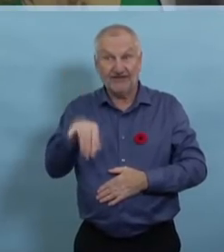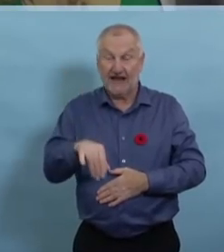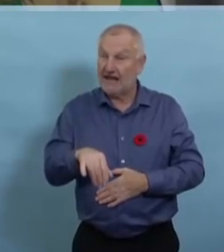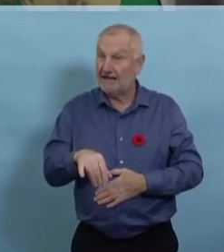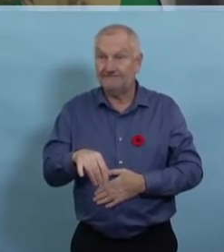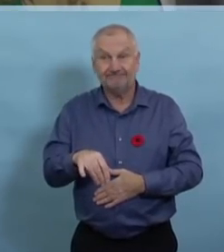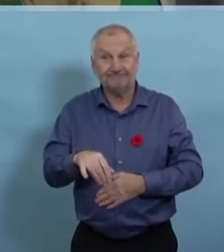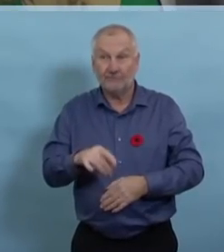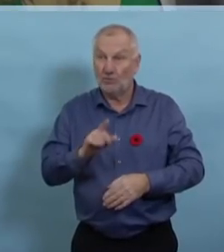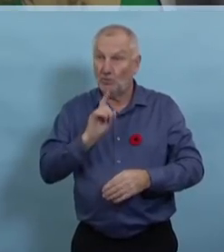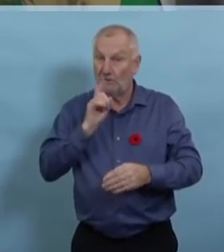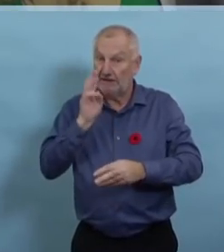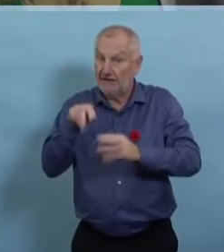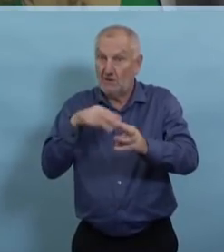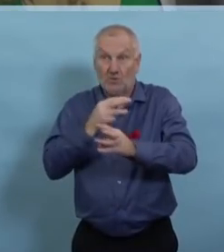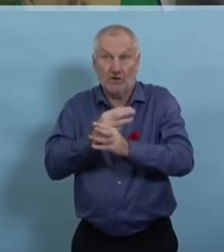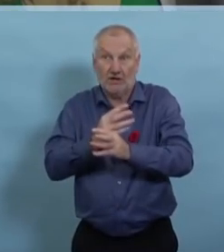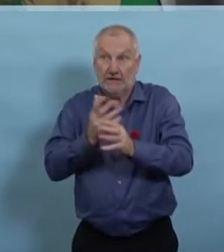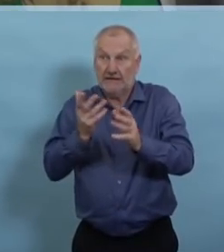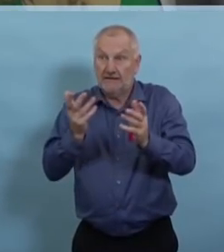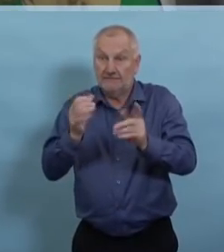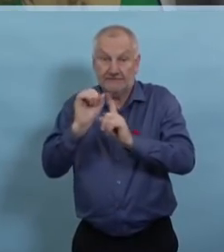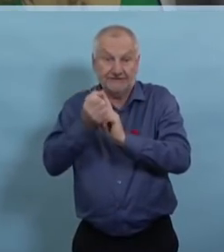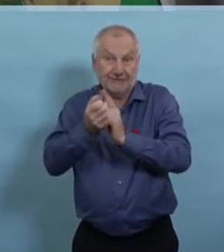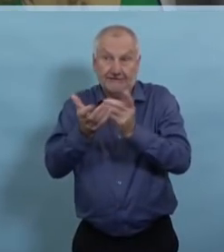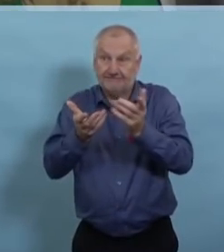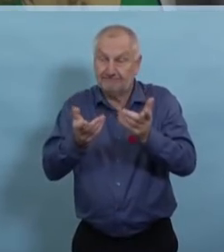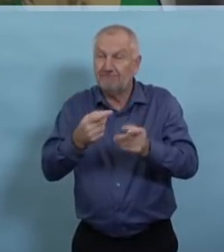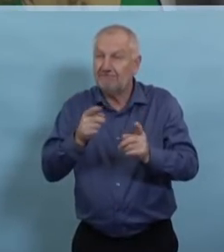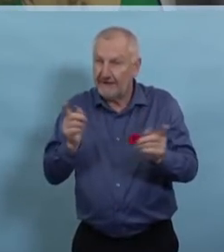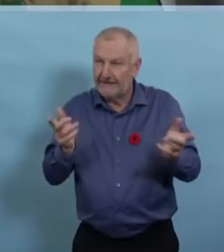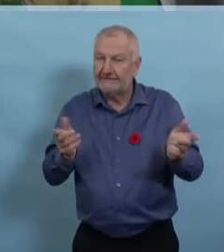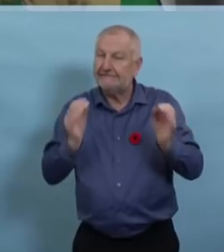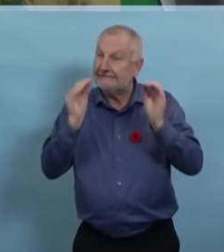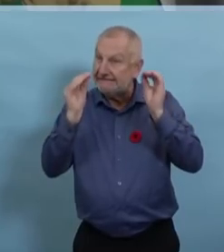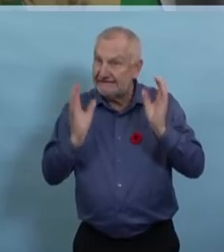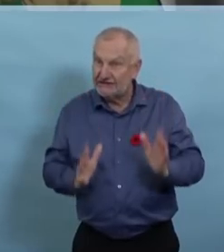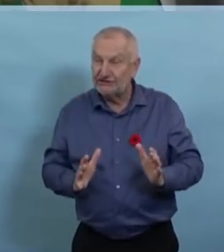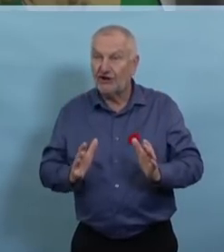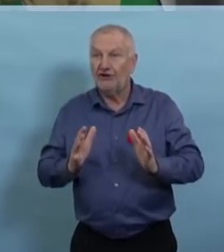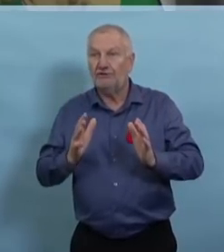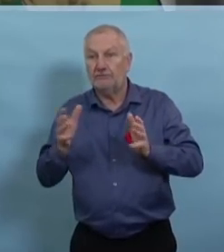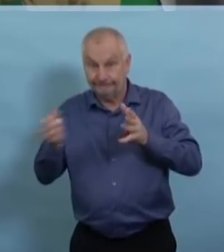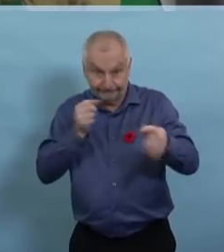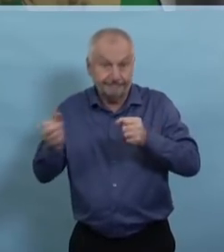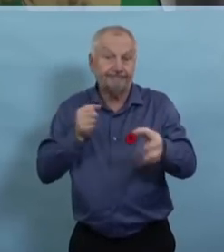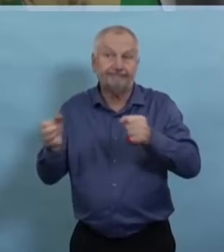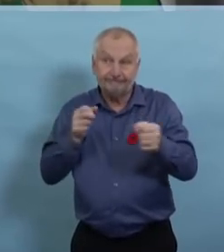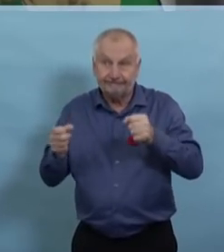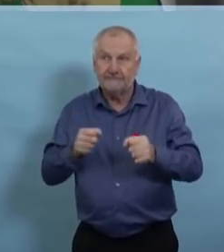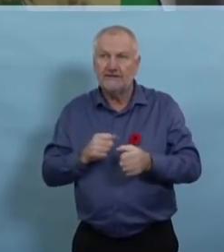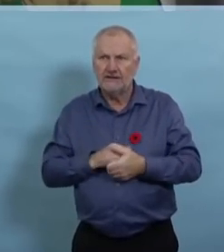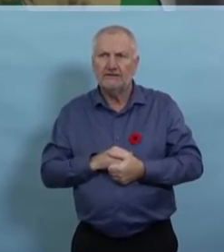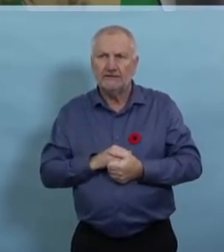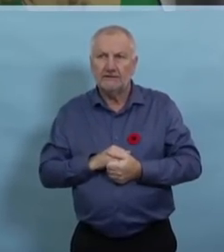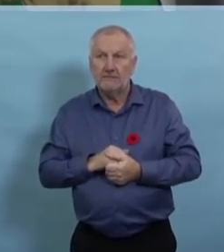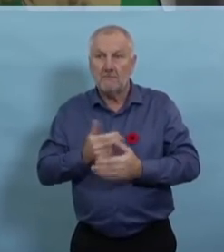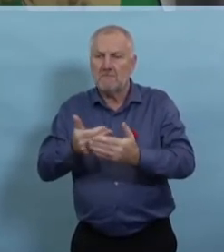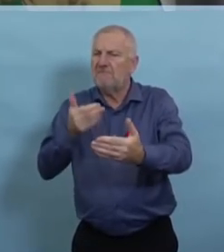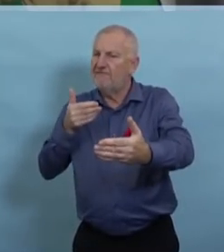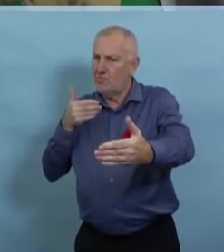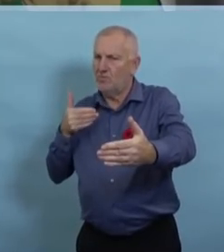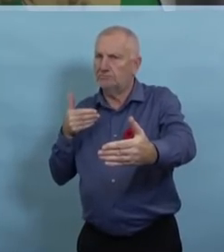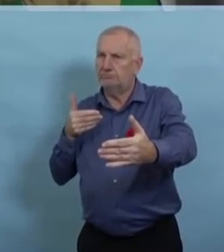been significant hiring of teachers long before this announcement today. This is specifically, though, about helping for